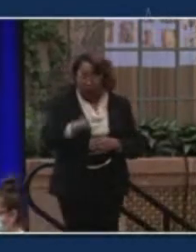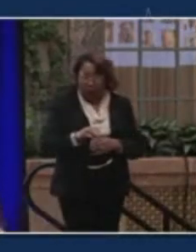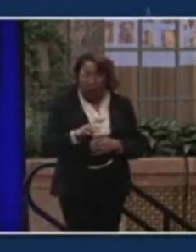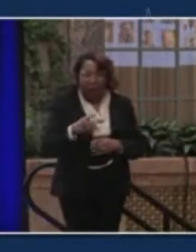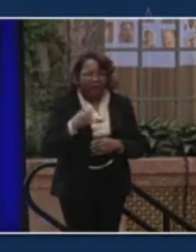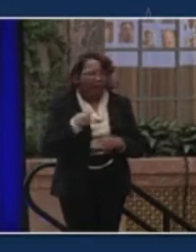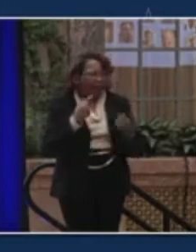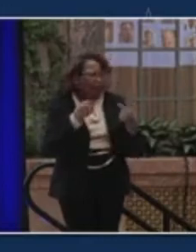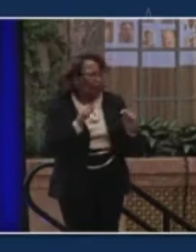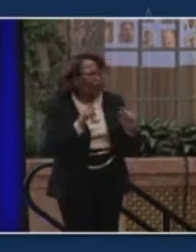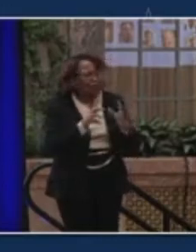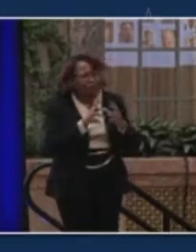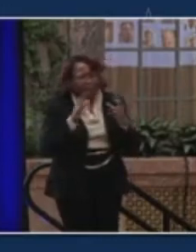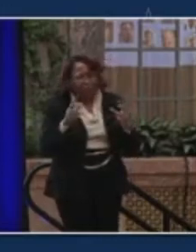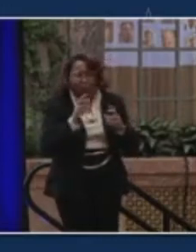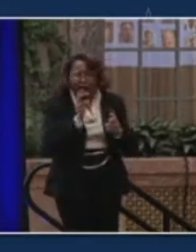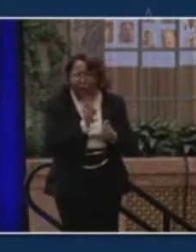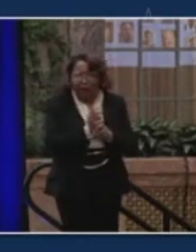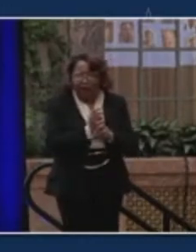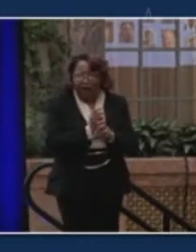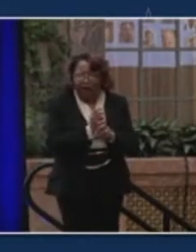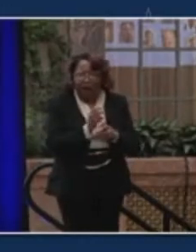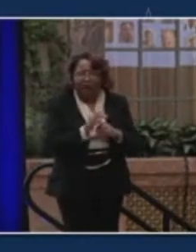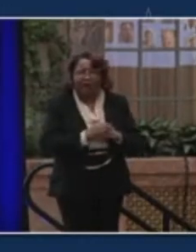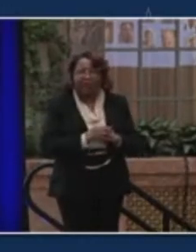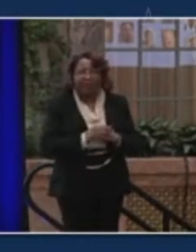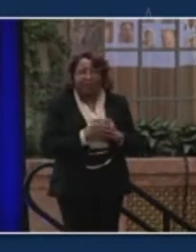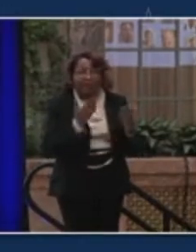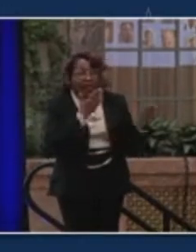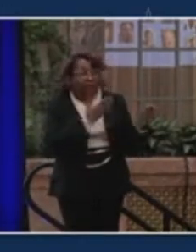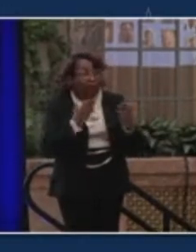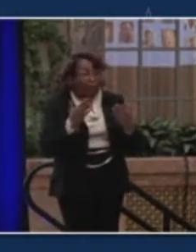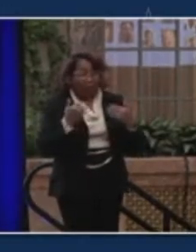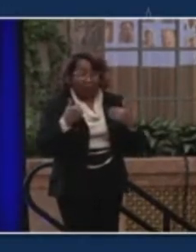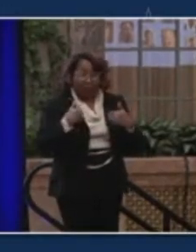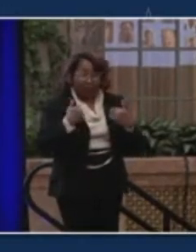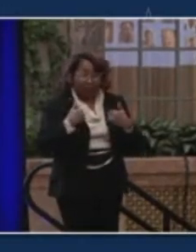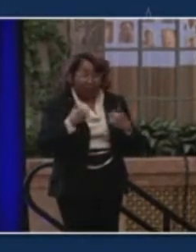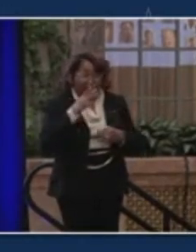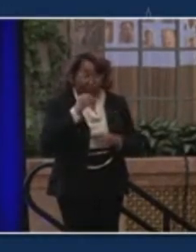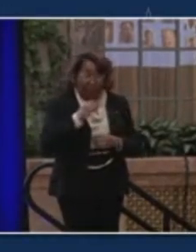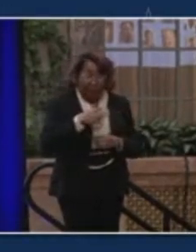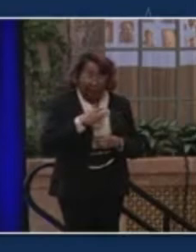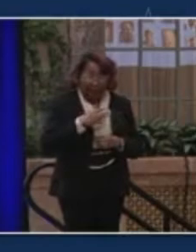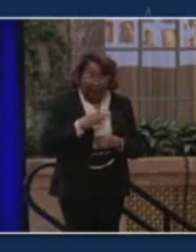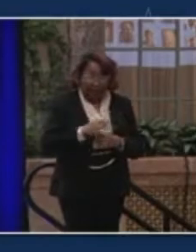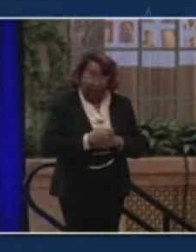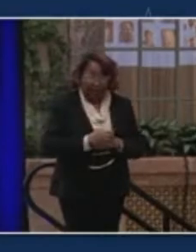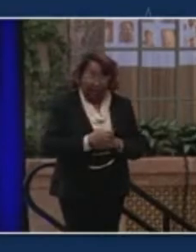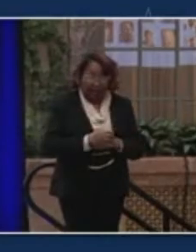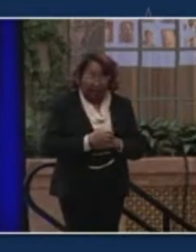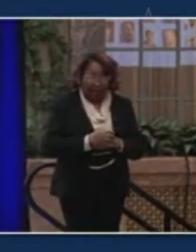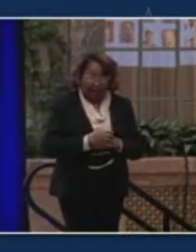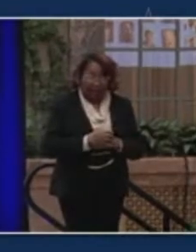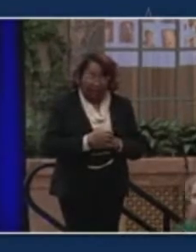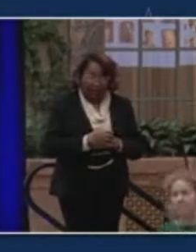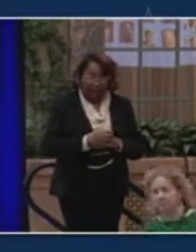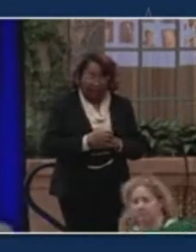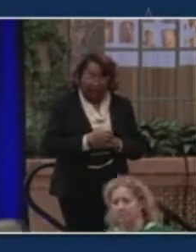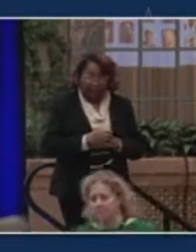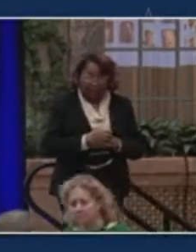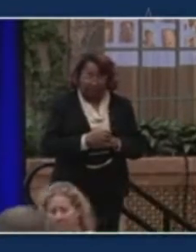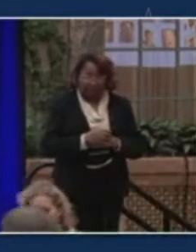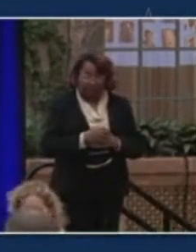tried so hard to get him here, but he brought in a young man, well, he this is his home, but he happened been in Boston,